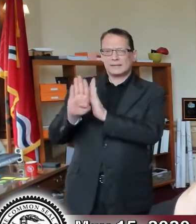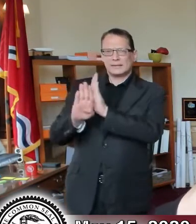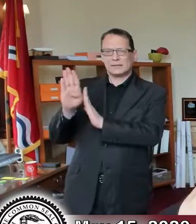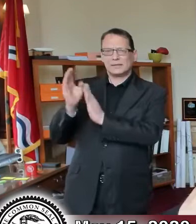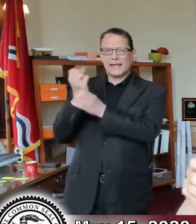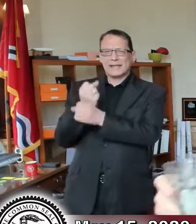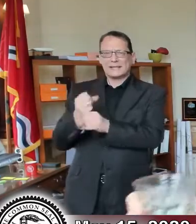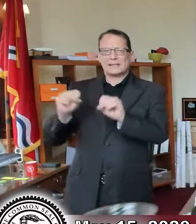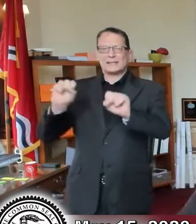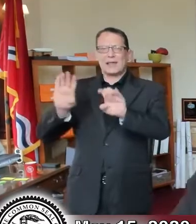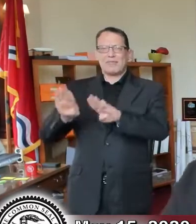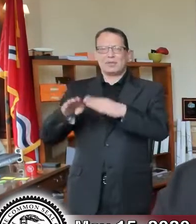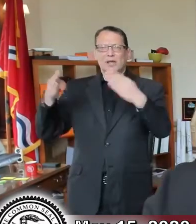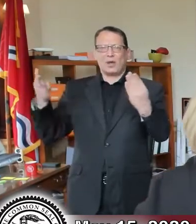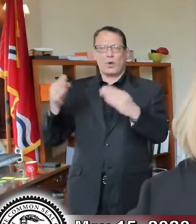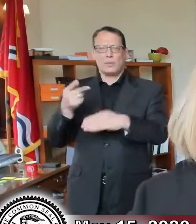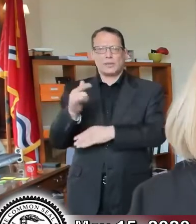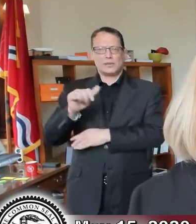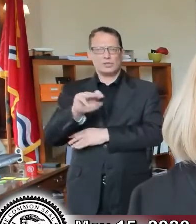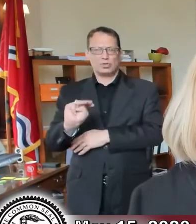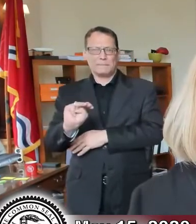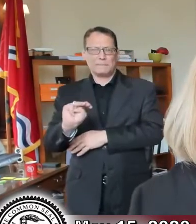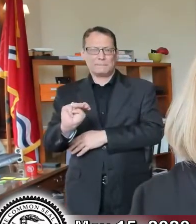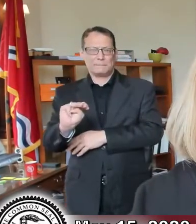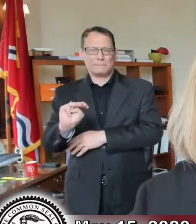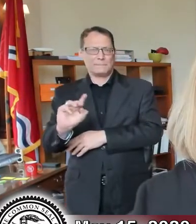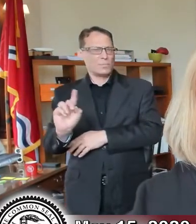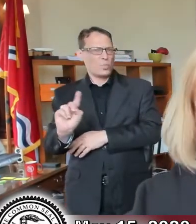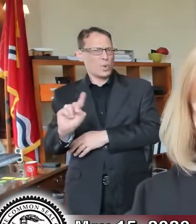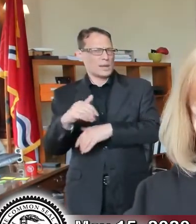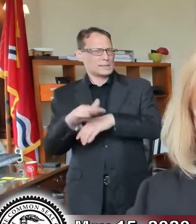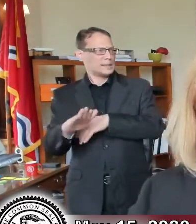safely reopen their gym? They can be sent